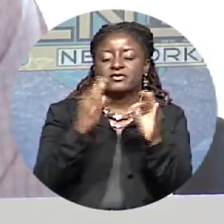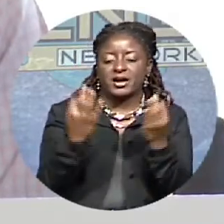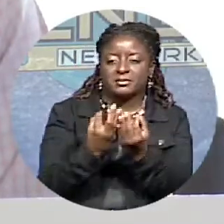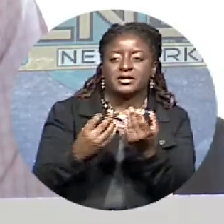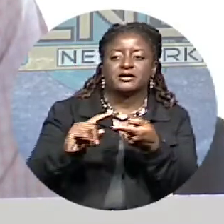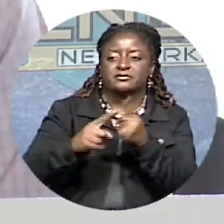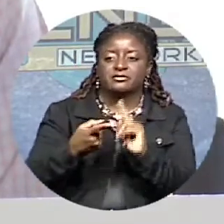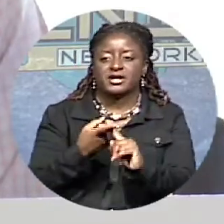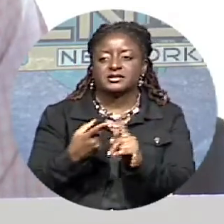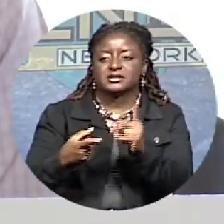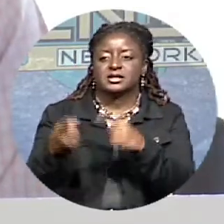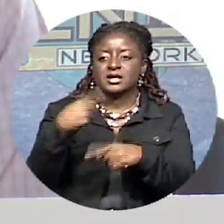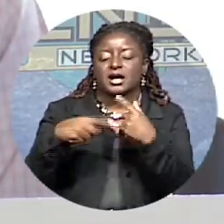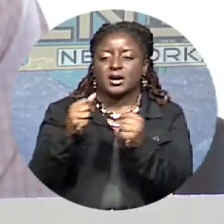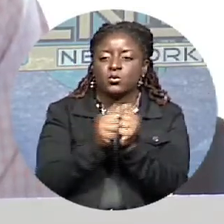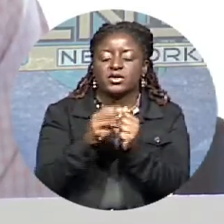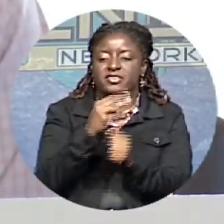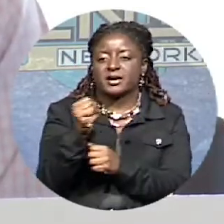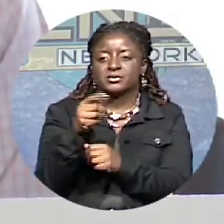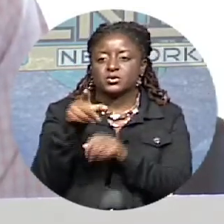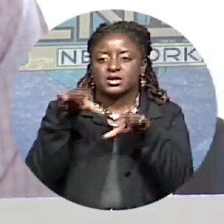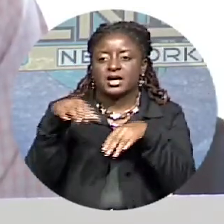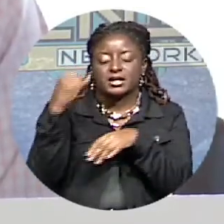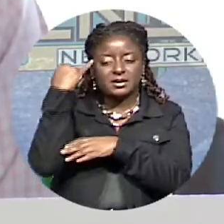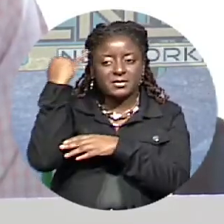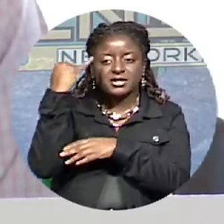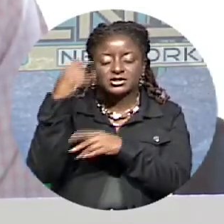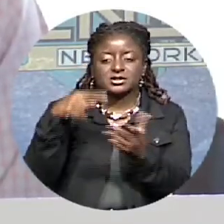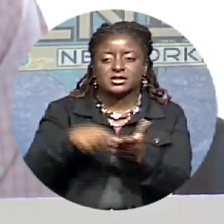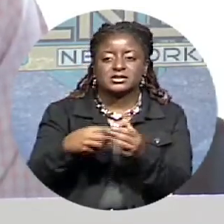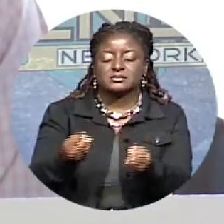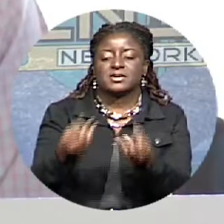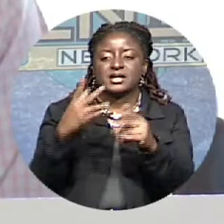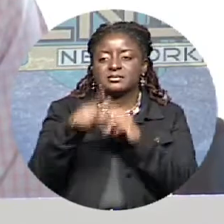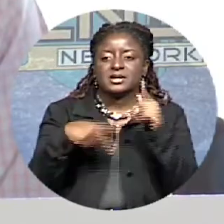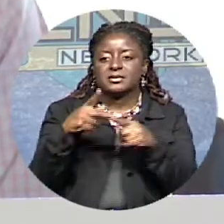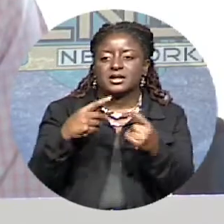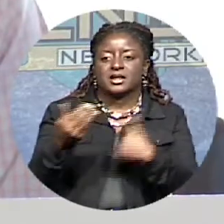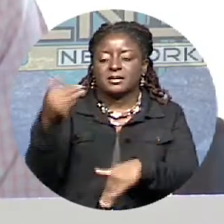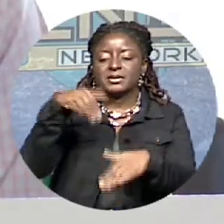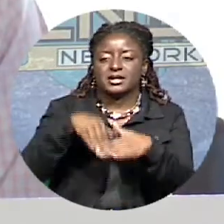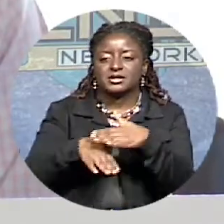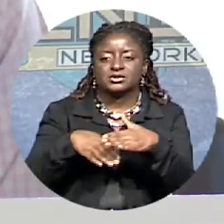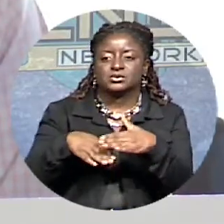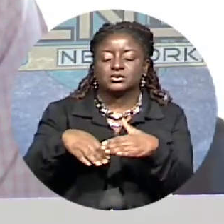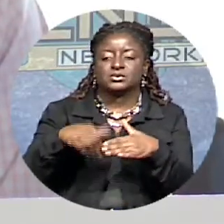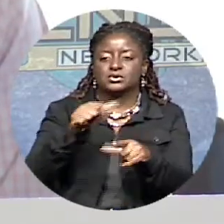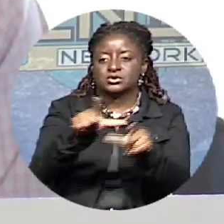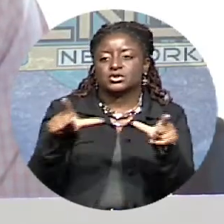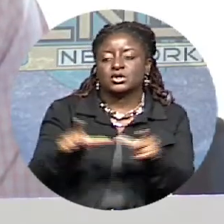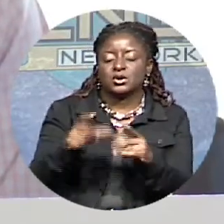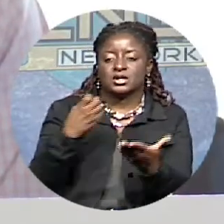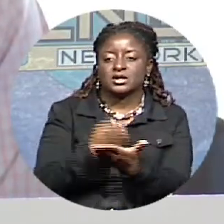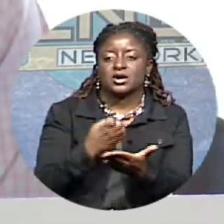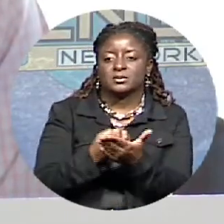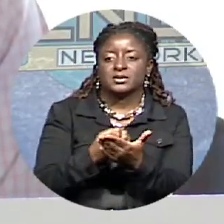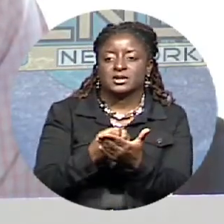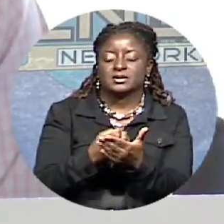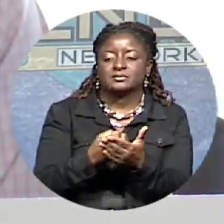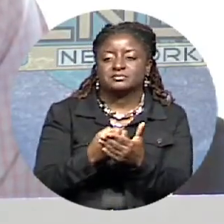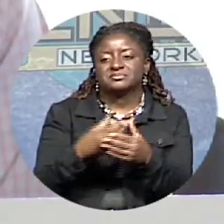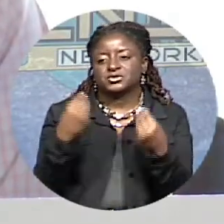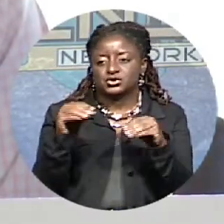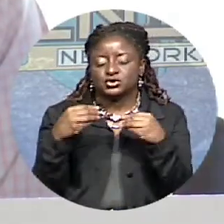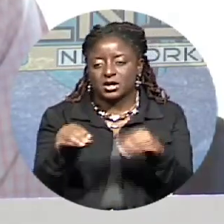will come along with them as well. So you can imagine this many persons being infused into our local economy. You know what it does in terms of their